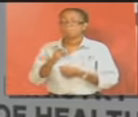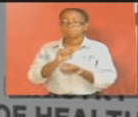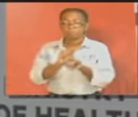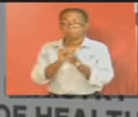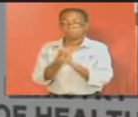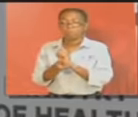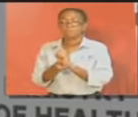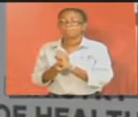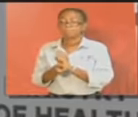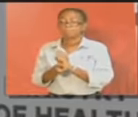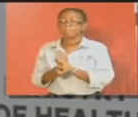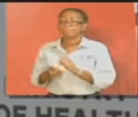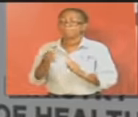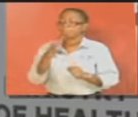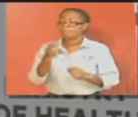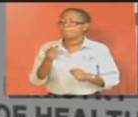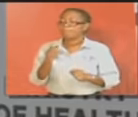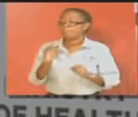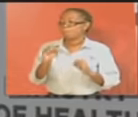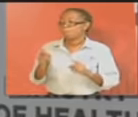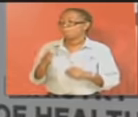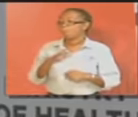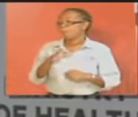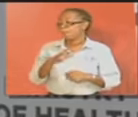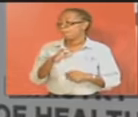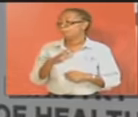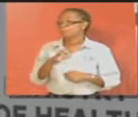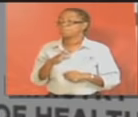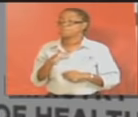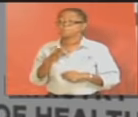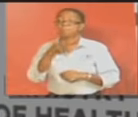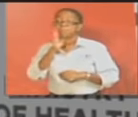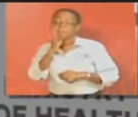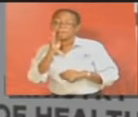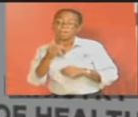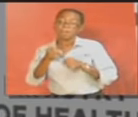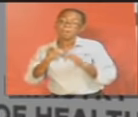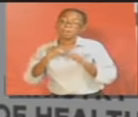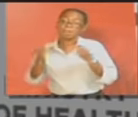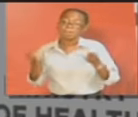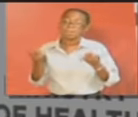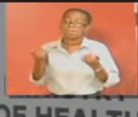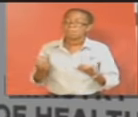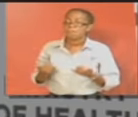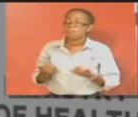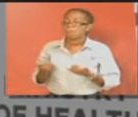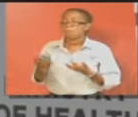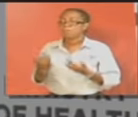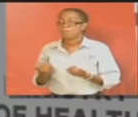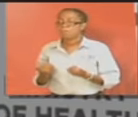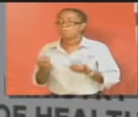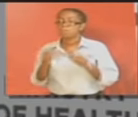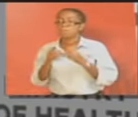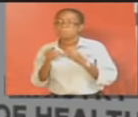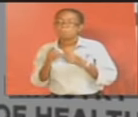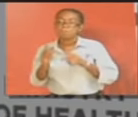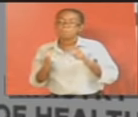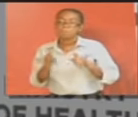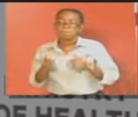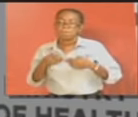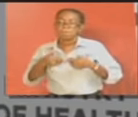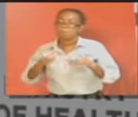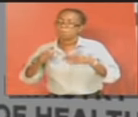it's directly related to that, we do note that the changes in behavior that are associated